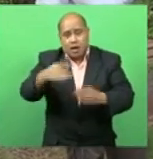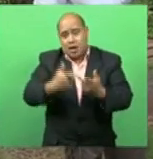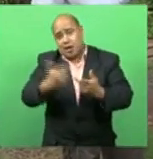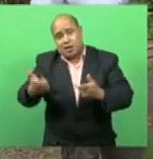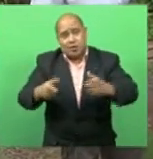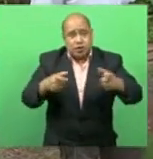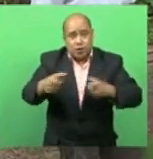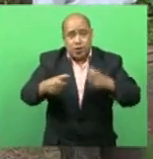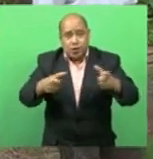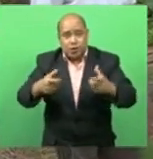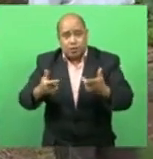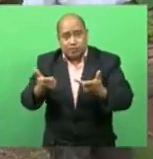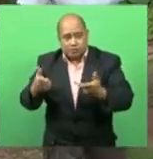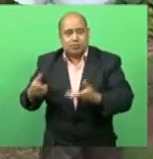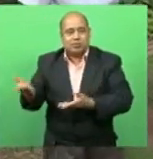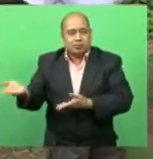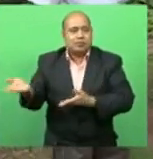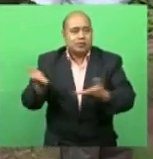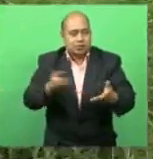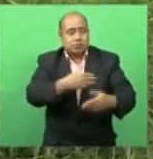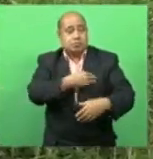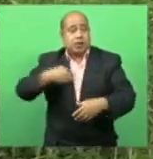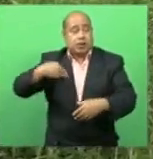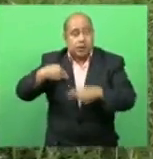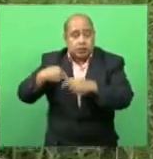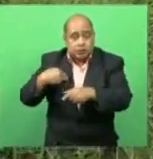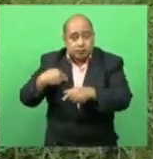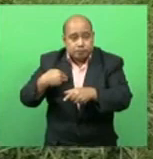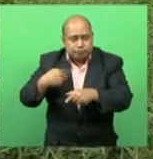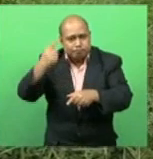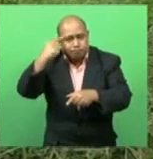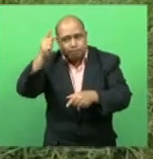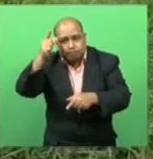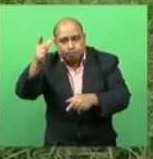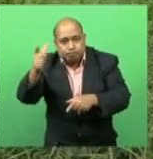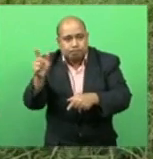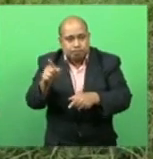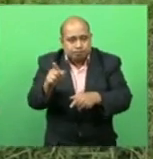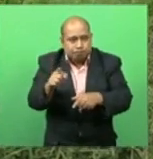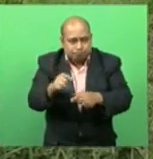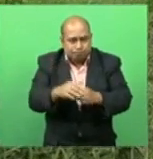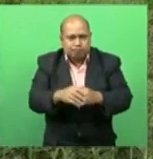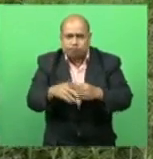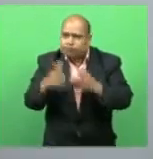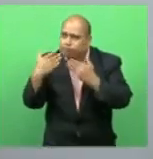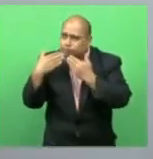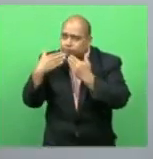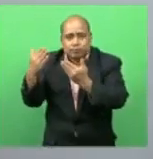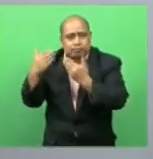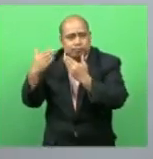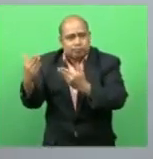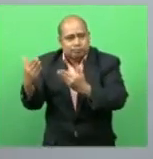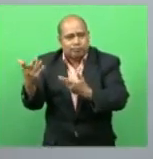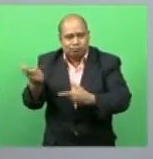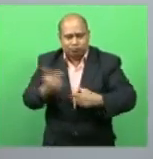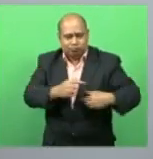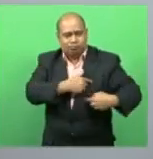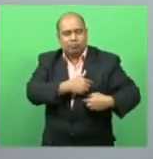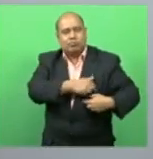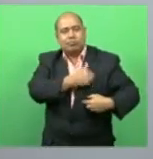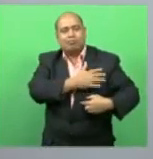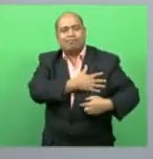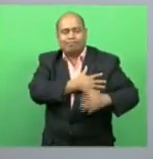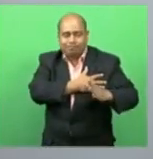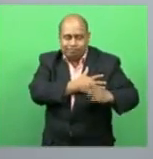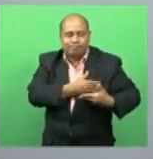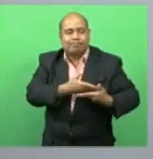Maritime Development, Charlie Singarara, applauded the giving spirit in Fijians during this time. Those we bless more, those who are